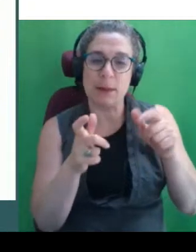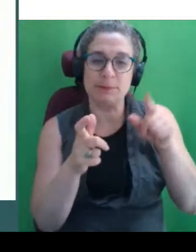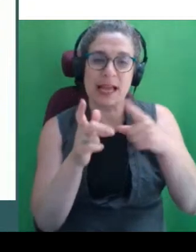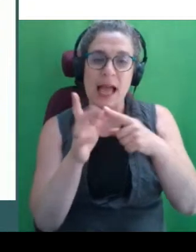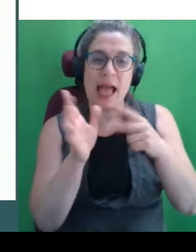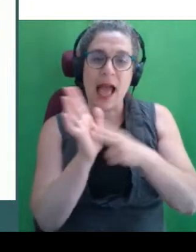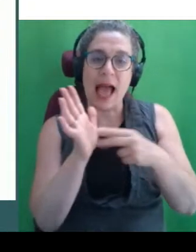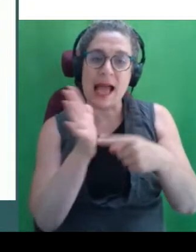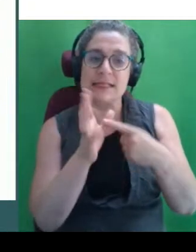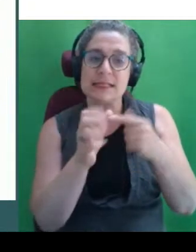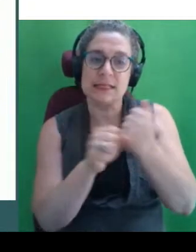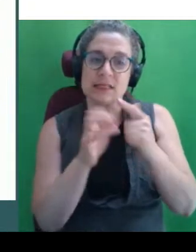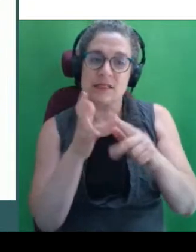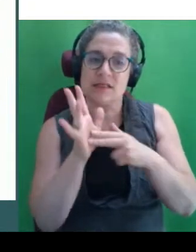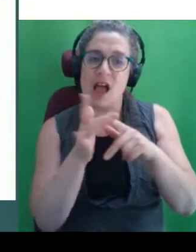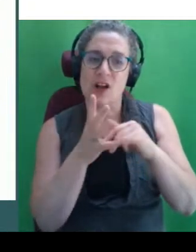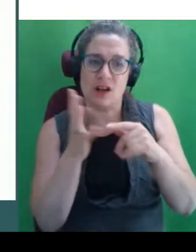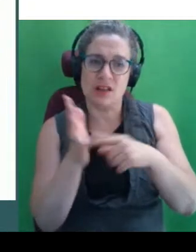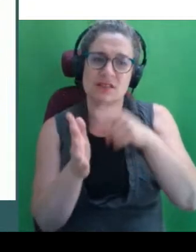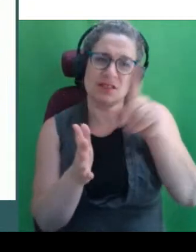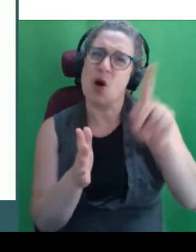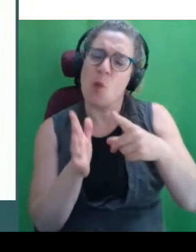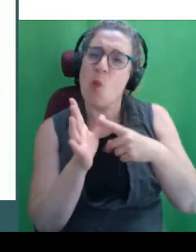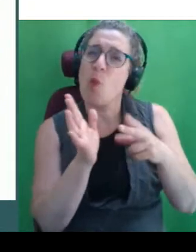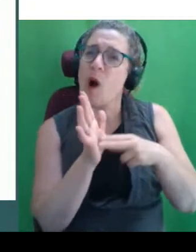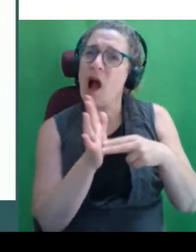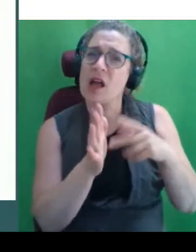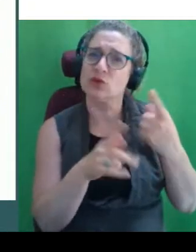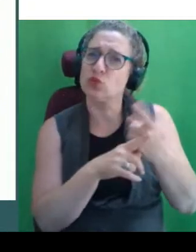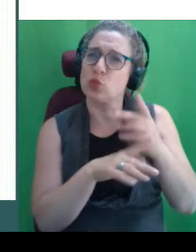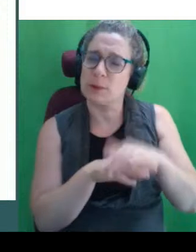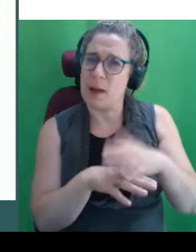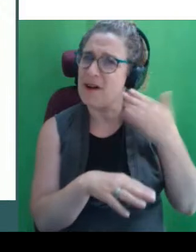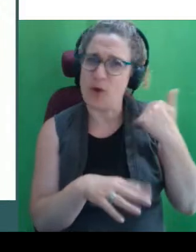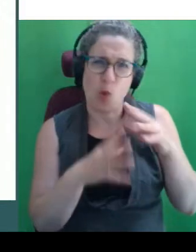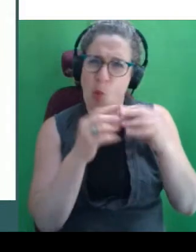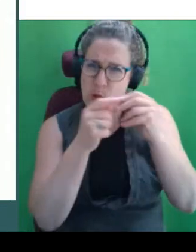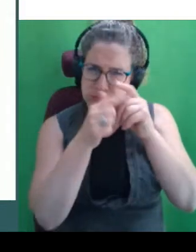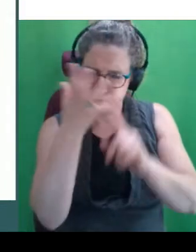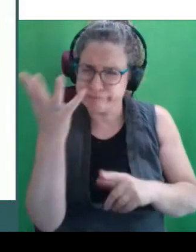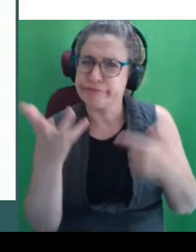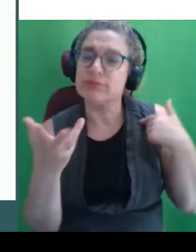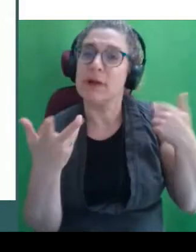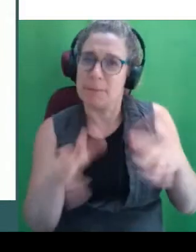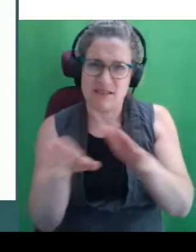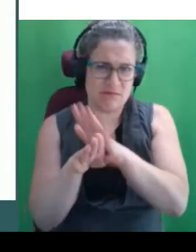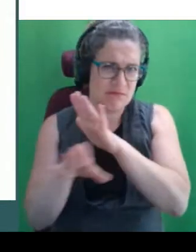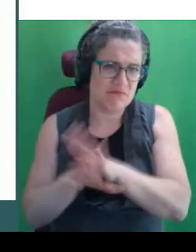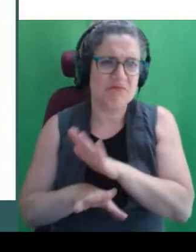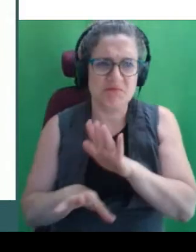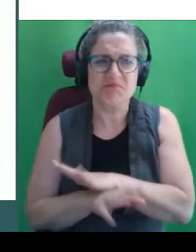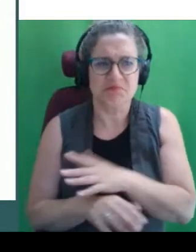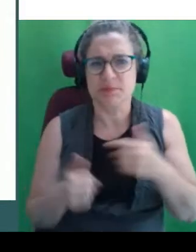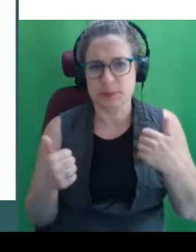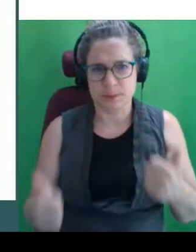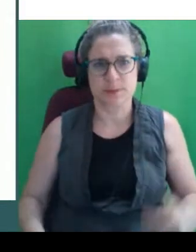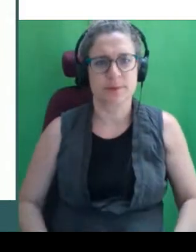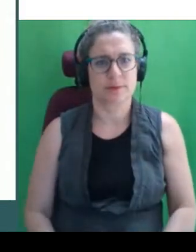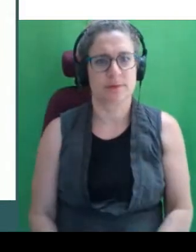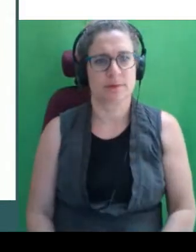combination inhalers as well. So all those type of things are often used, and we've that's already been talked about. Next slide, please.